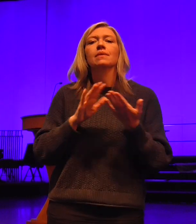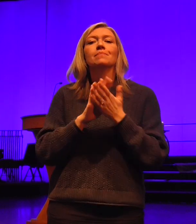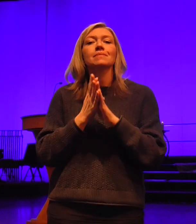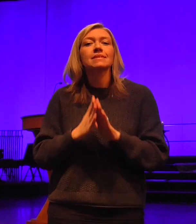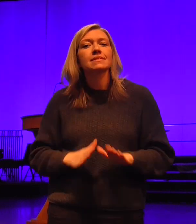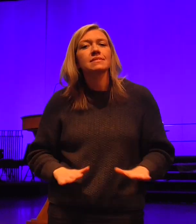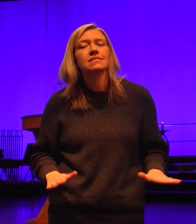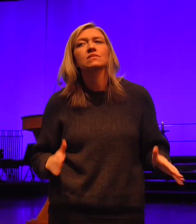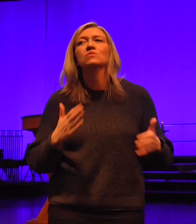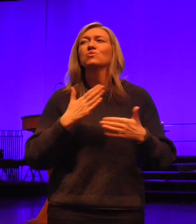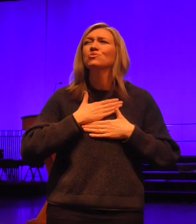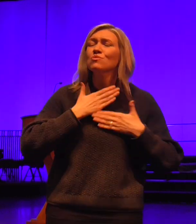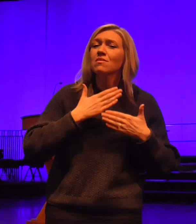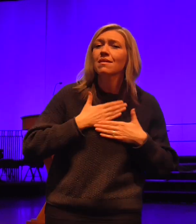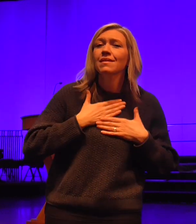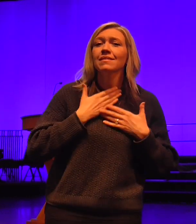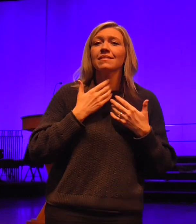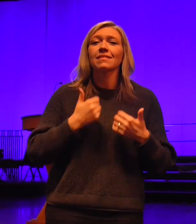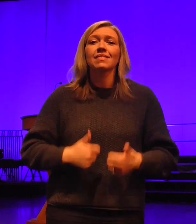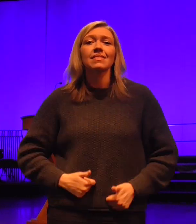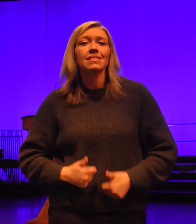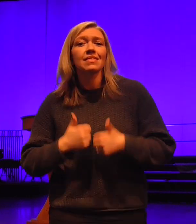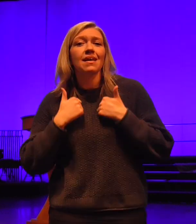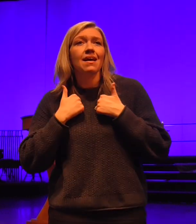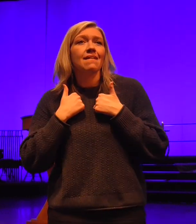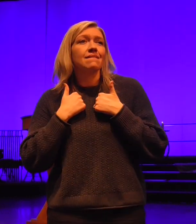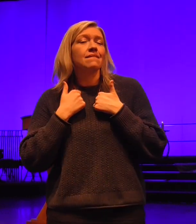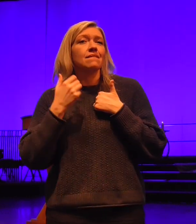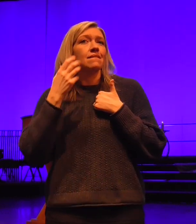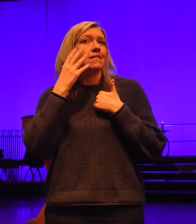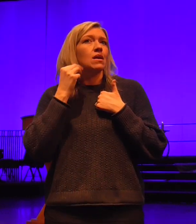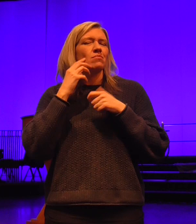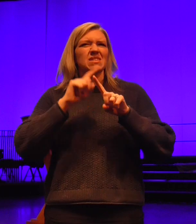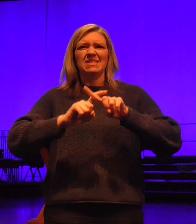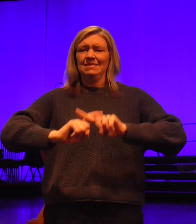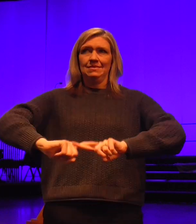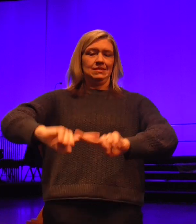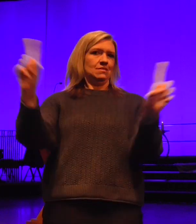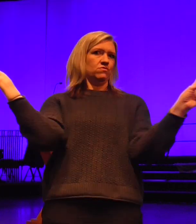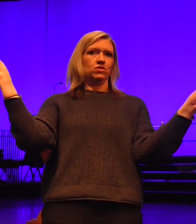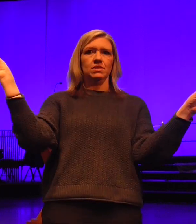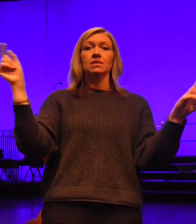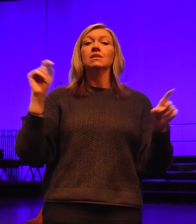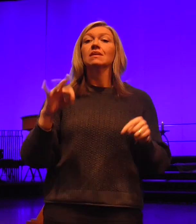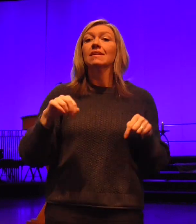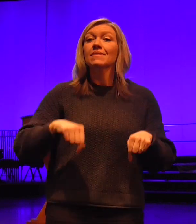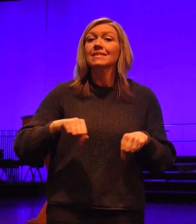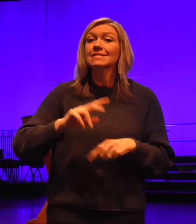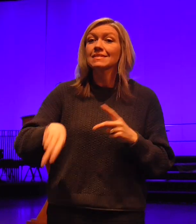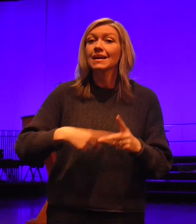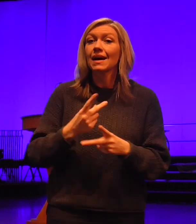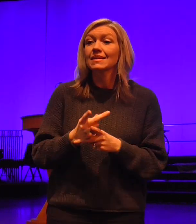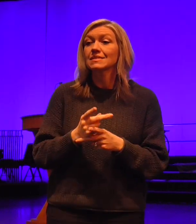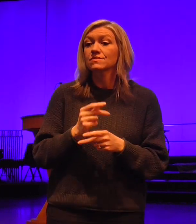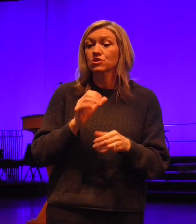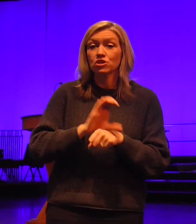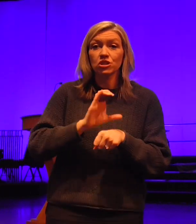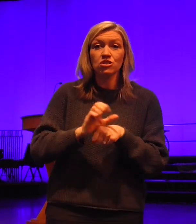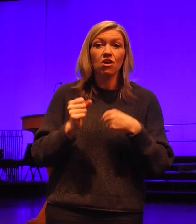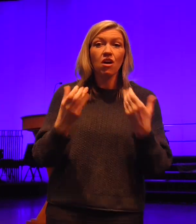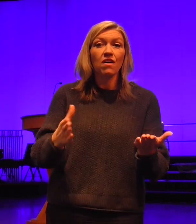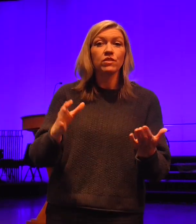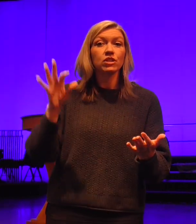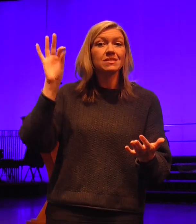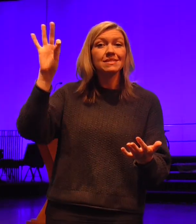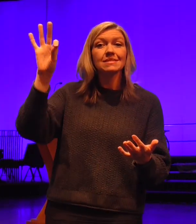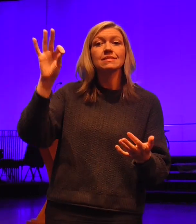and the living of life is dramatically different. If we were the kind of church that offered up testimonies on Sundays, I believe